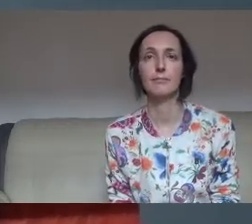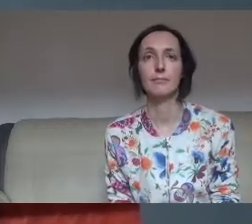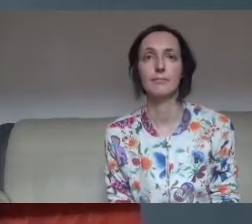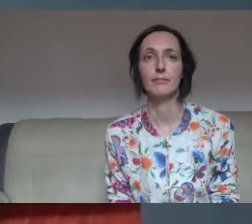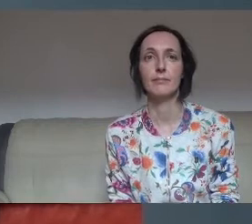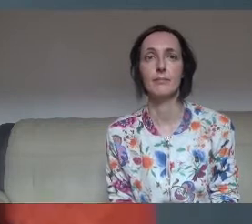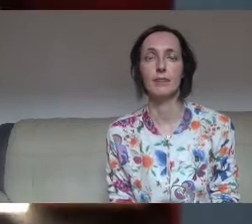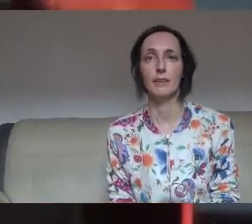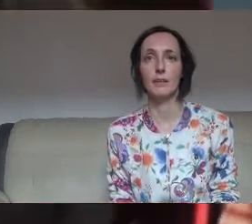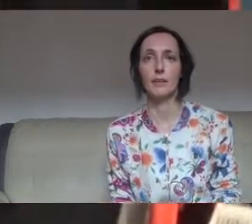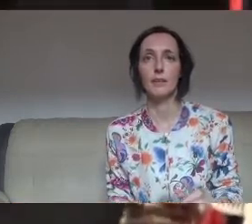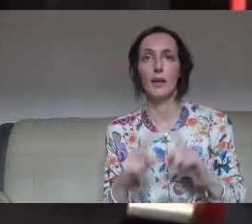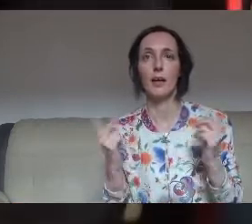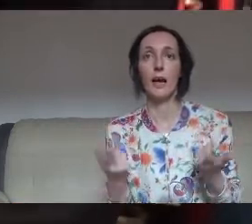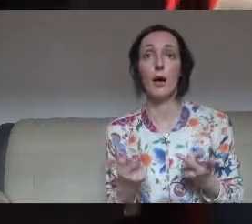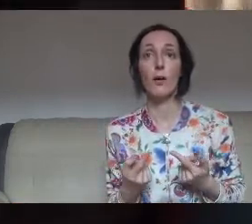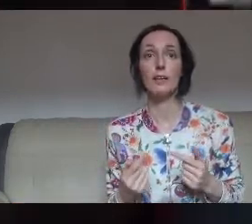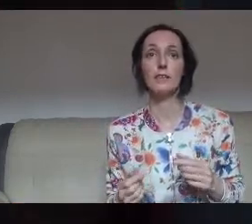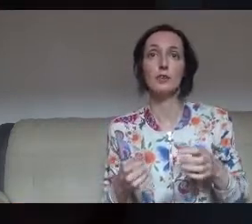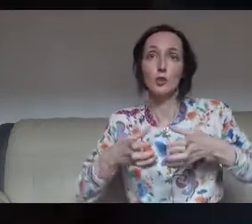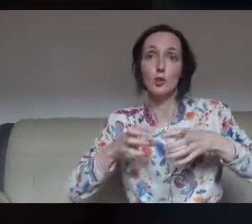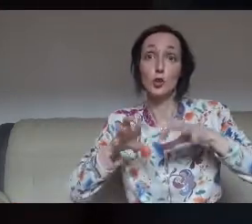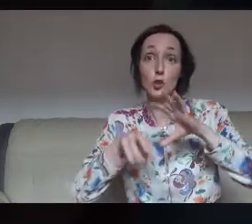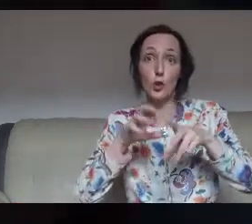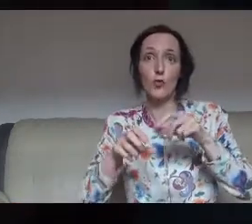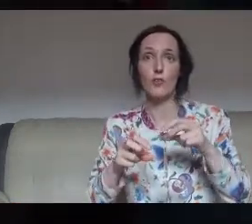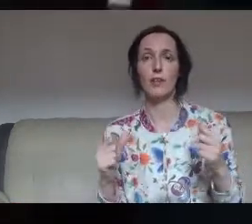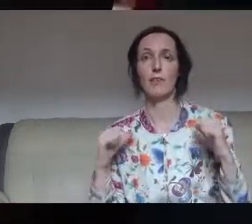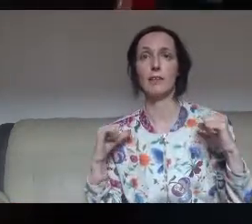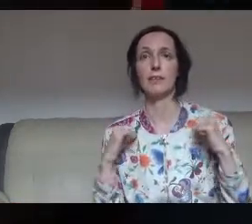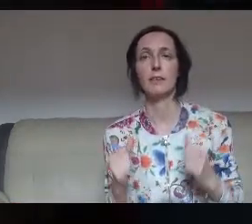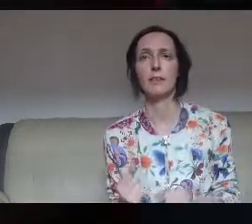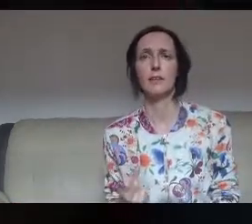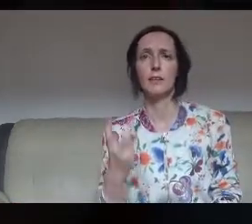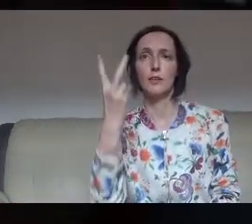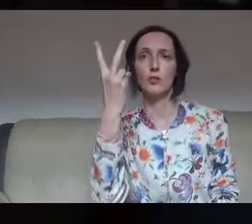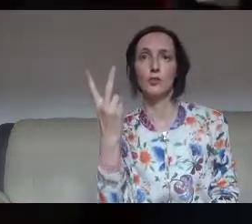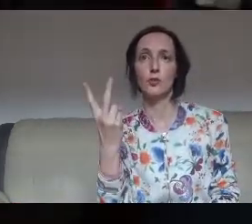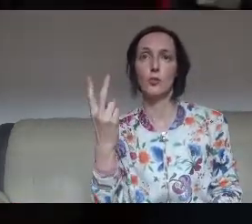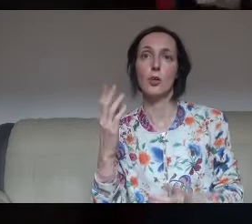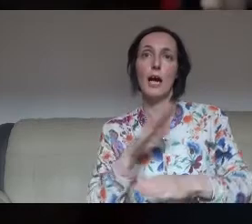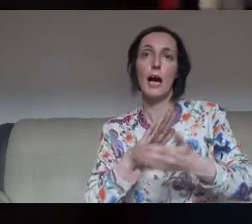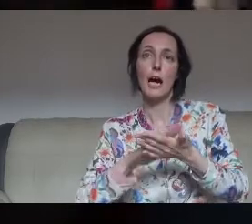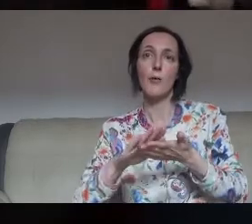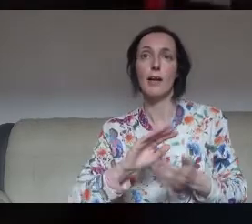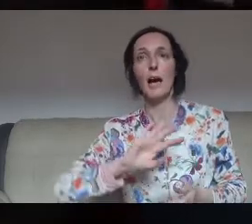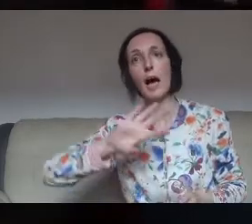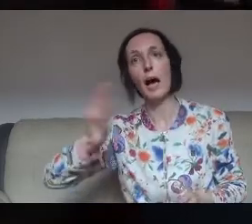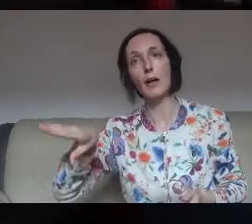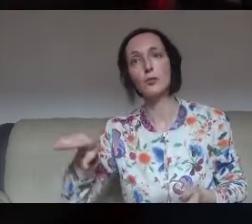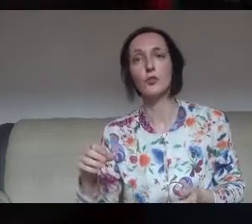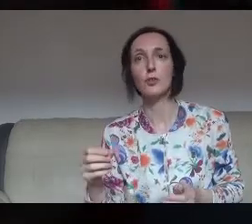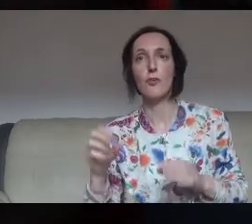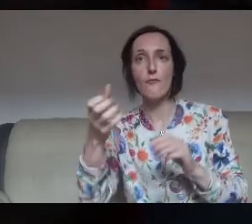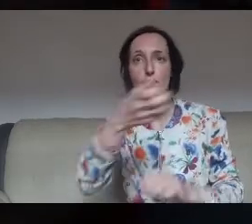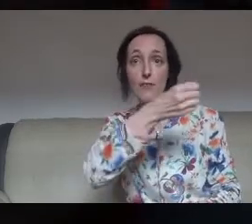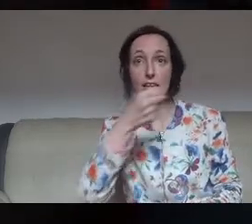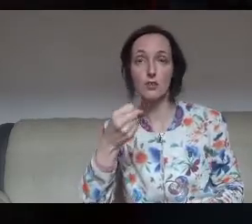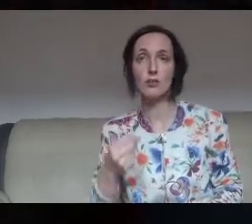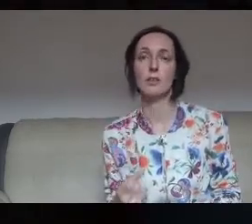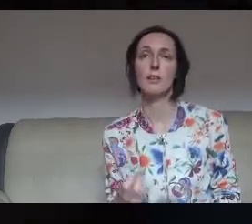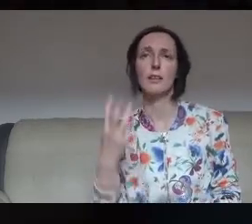Our dough is ready basically after 2-3 hours outside of the fridge, 4-5 hours inside the fridge. What we are going to